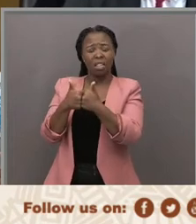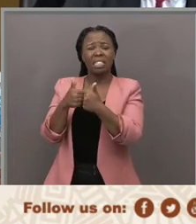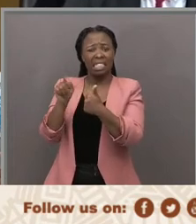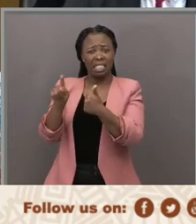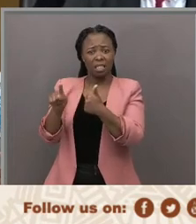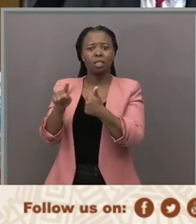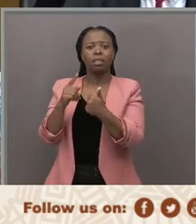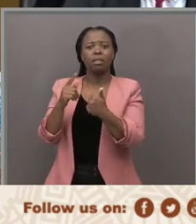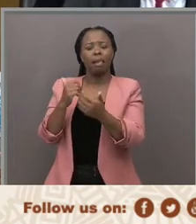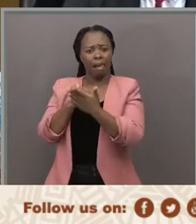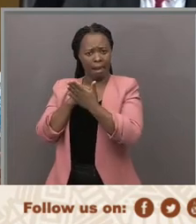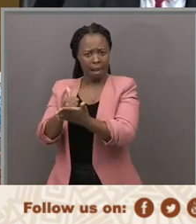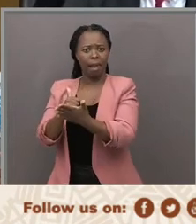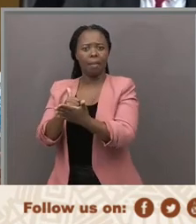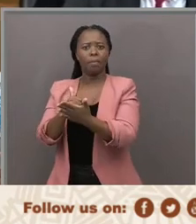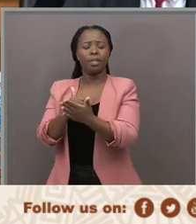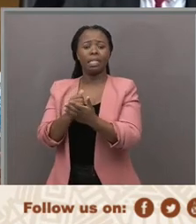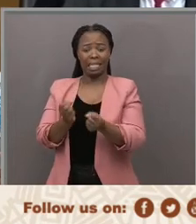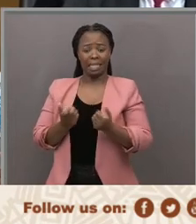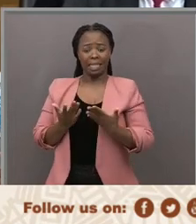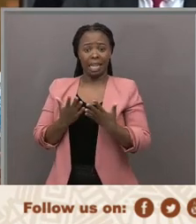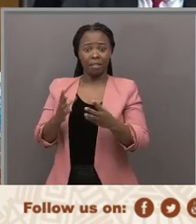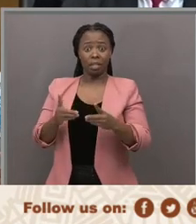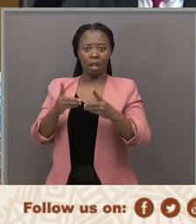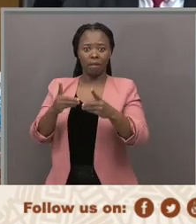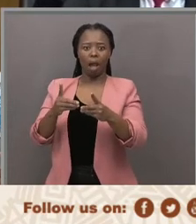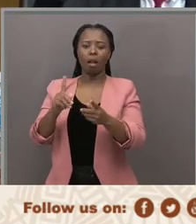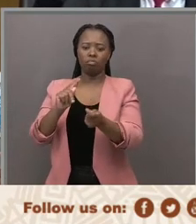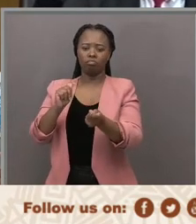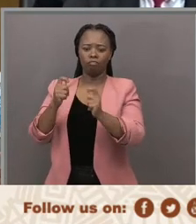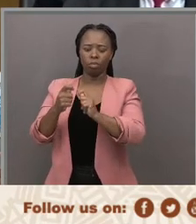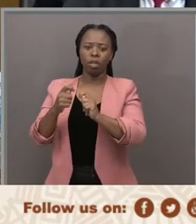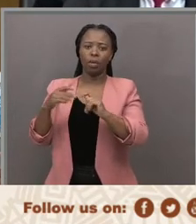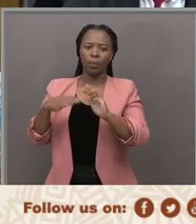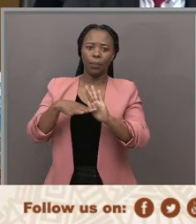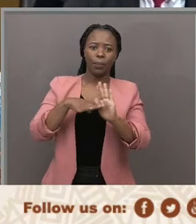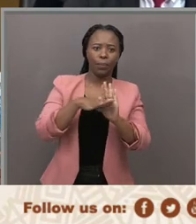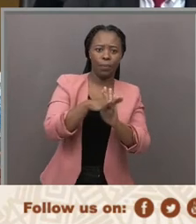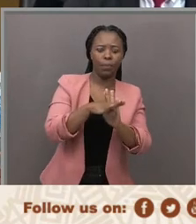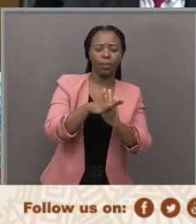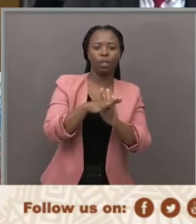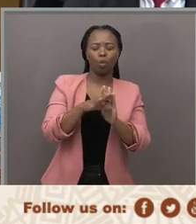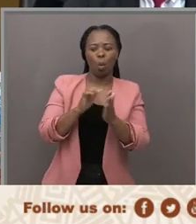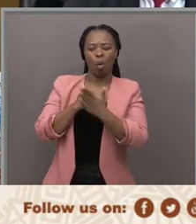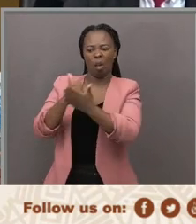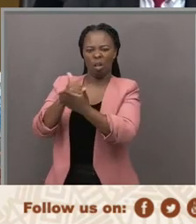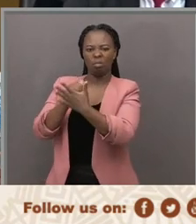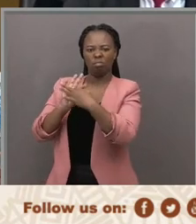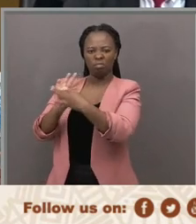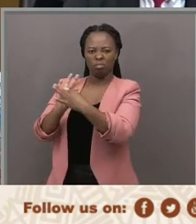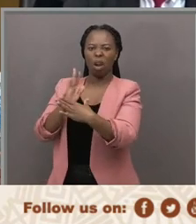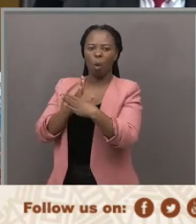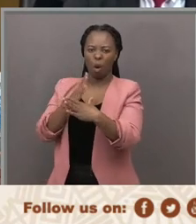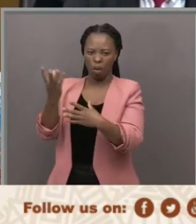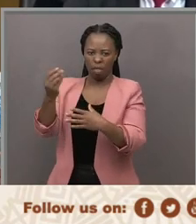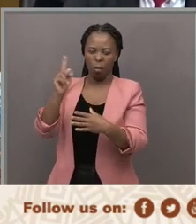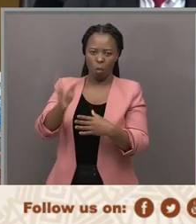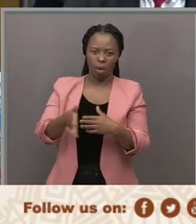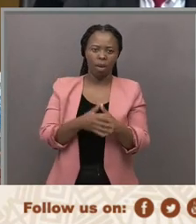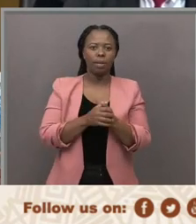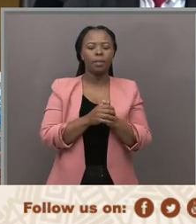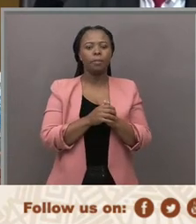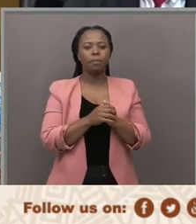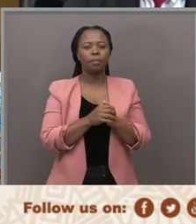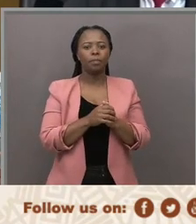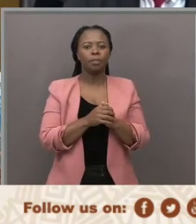that area. We remain committed to integrity and ethics in the city region.